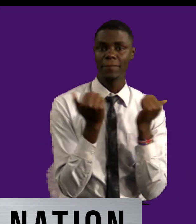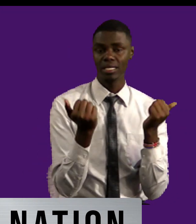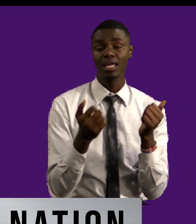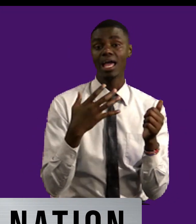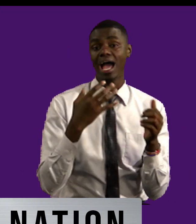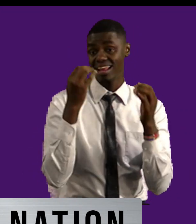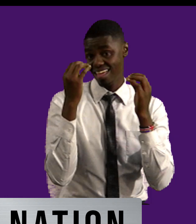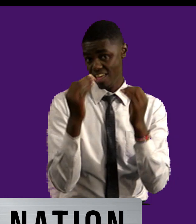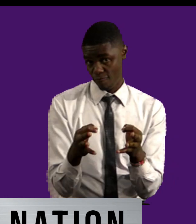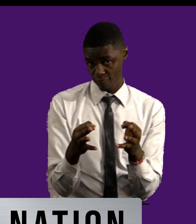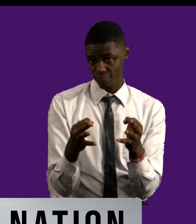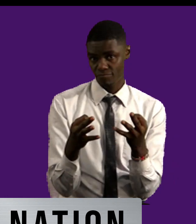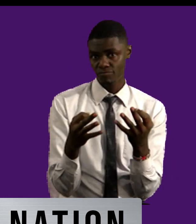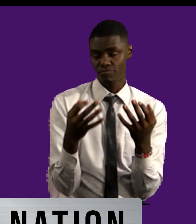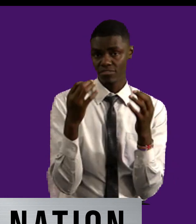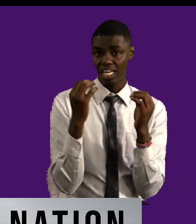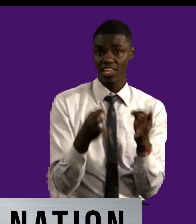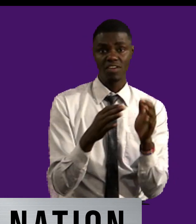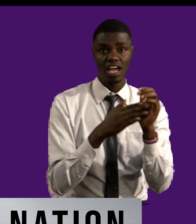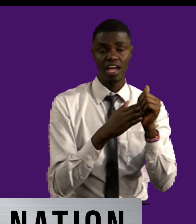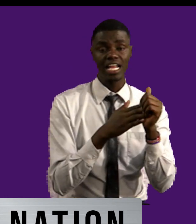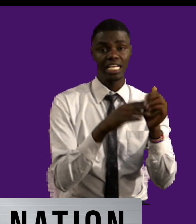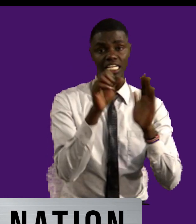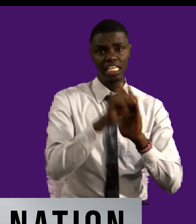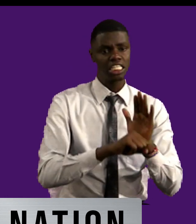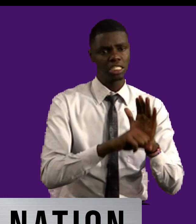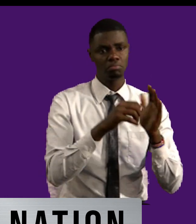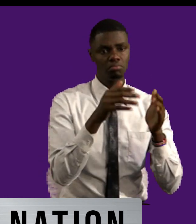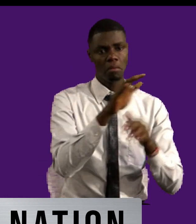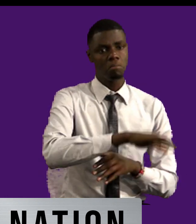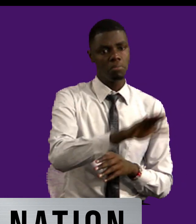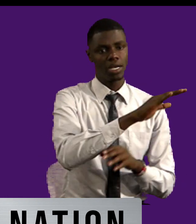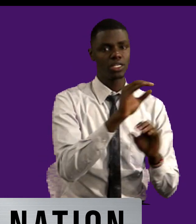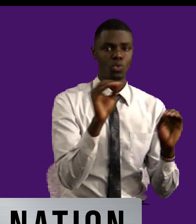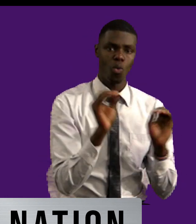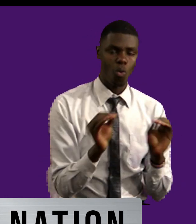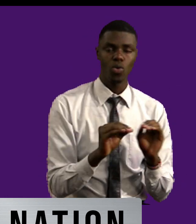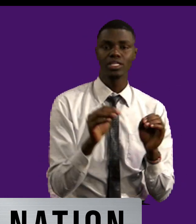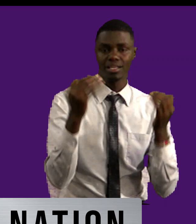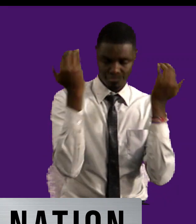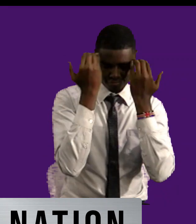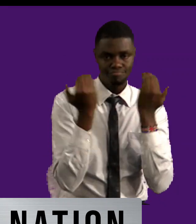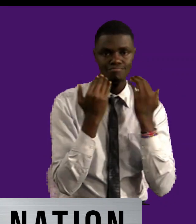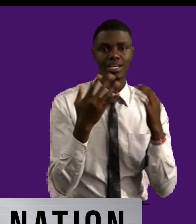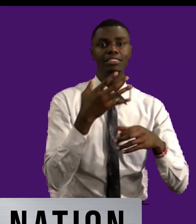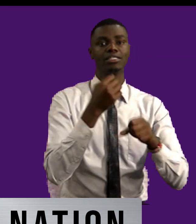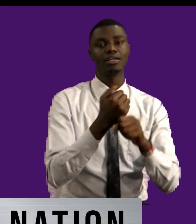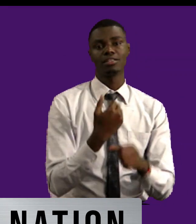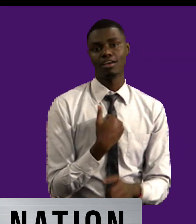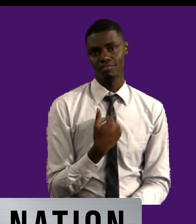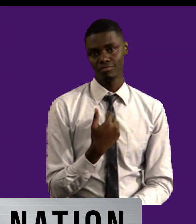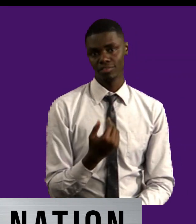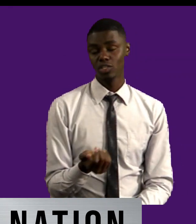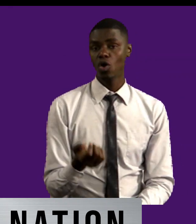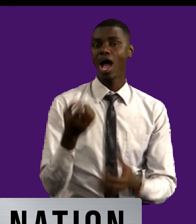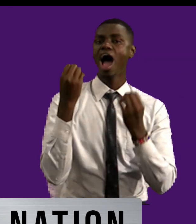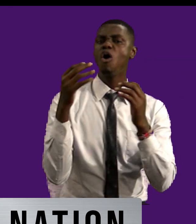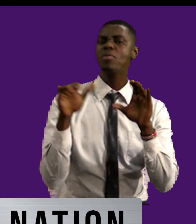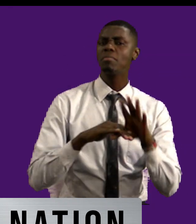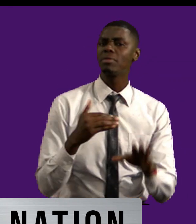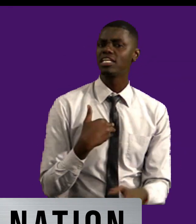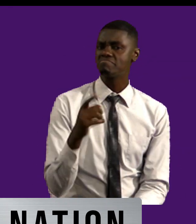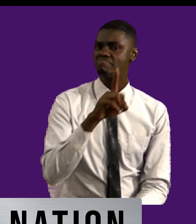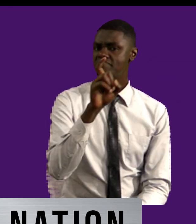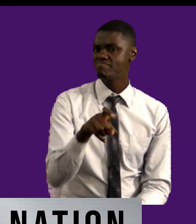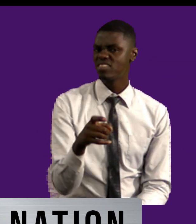And in case of vacuum in leadership, we trust in the judiciary. How many of your members do you have? You